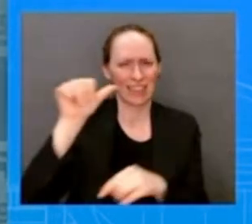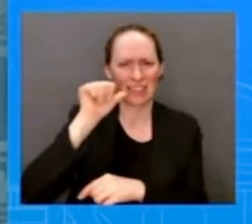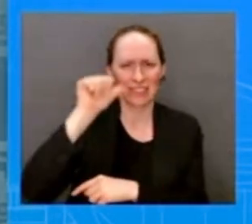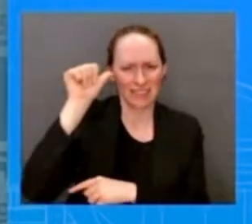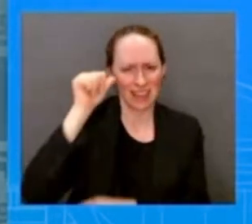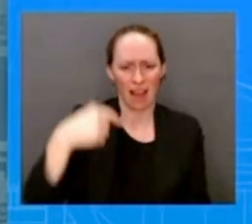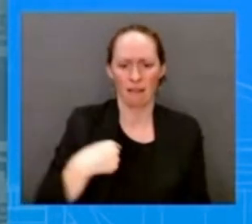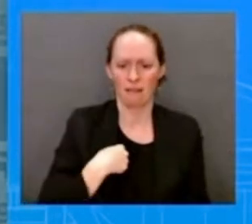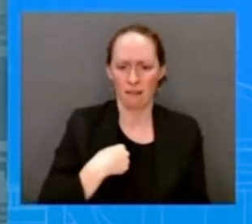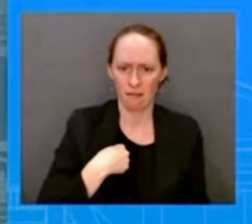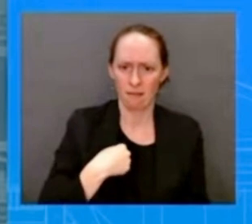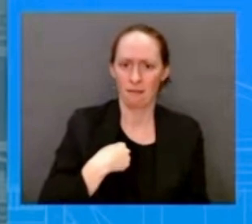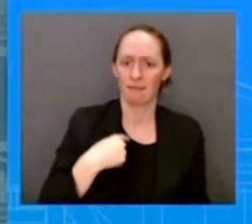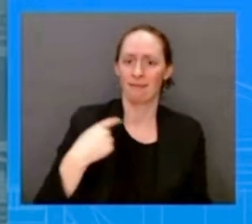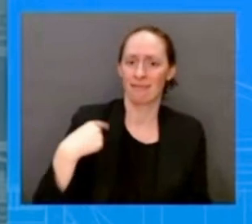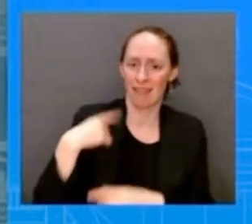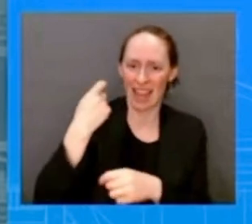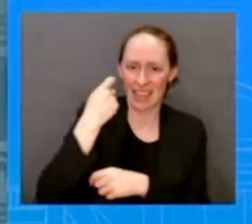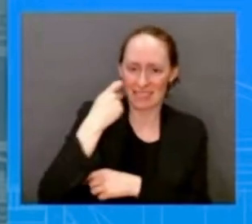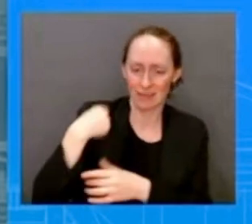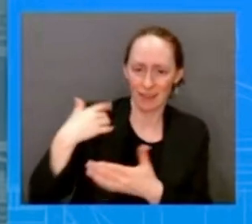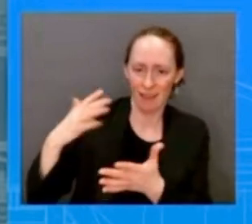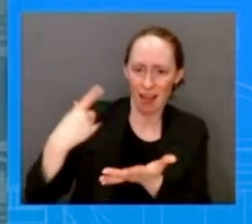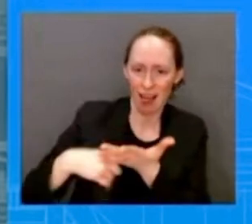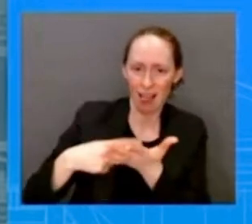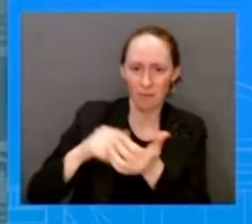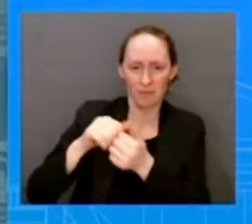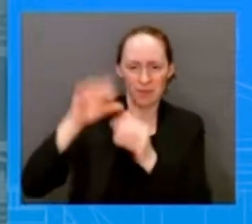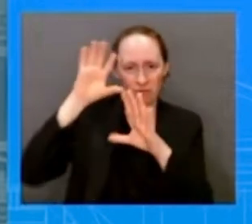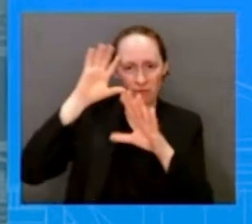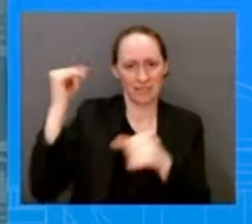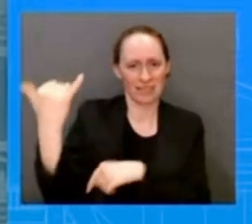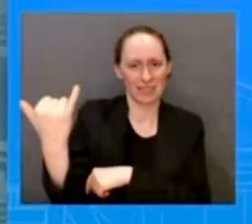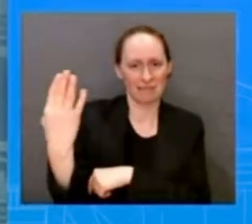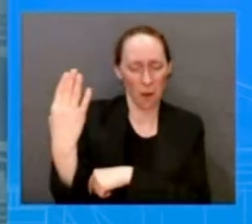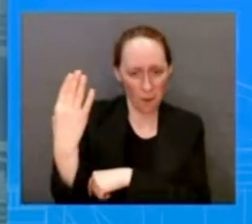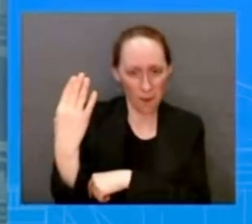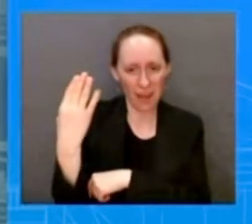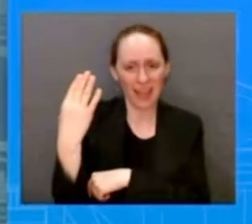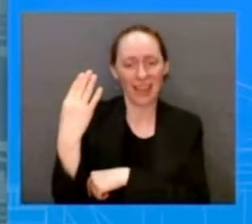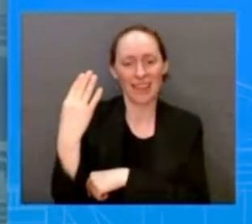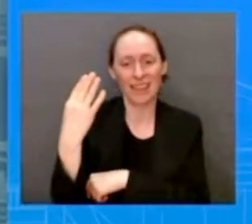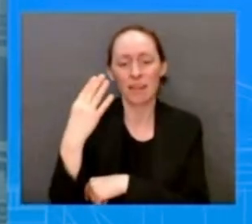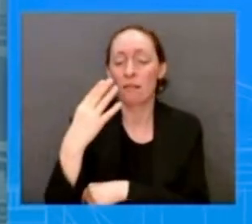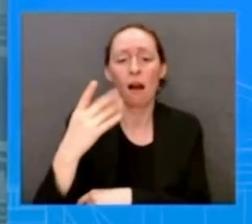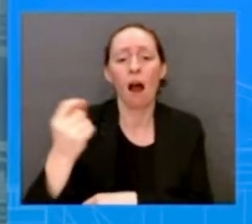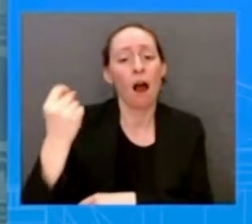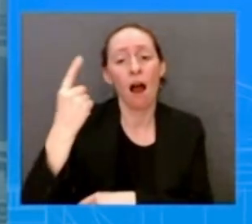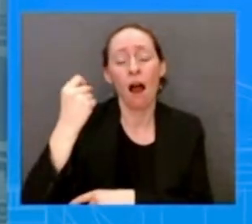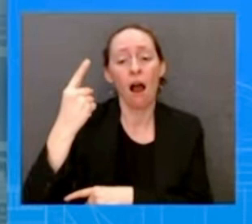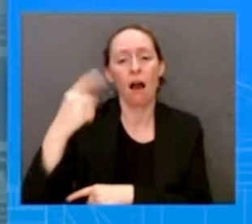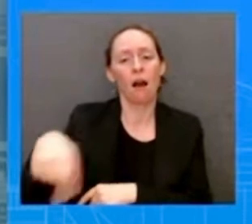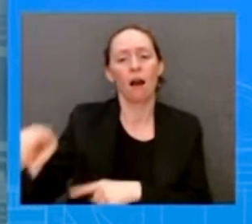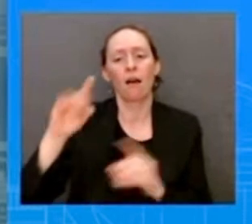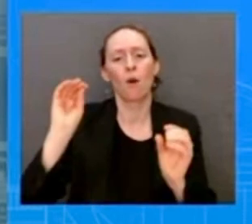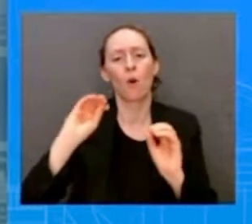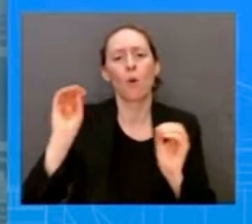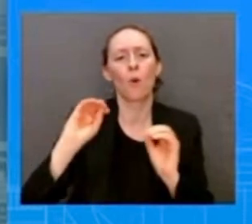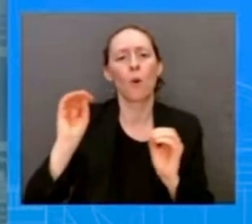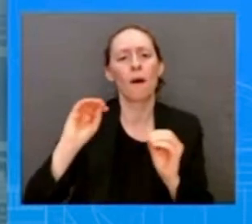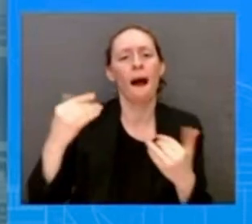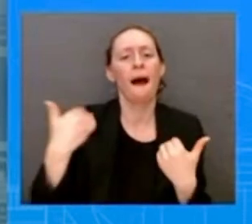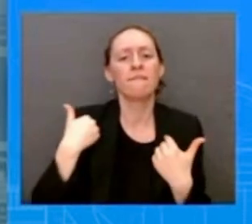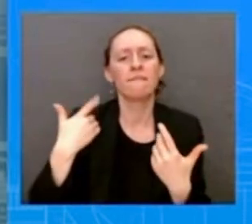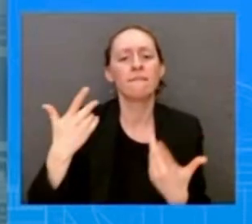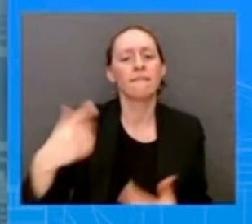that our opponents don't have the standing or the merits on their argument. That is because she put forth such a